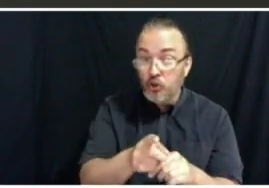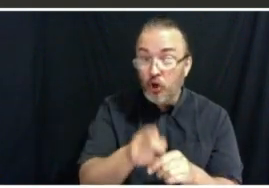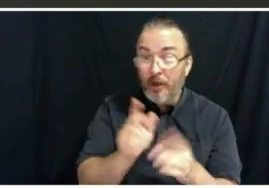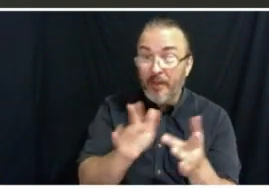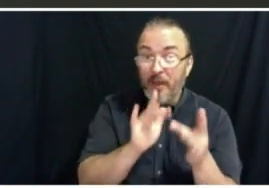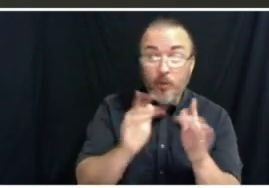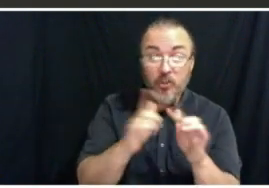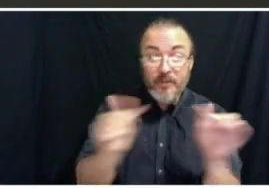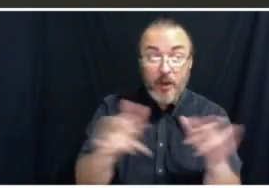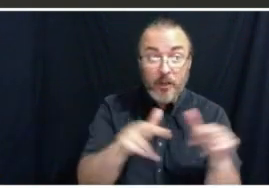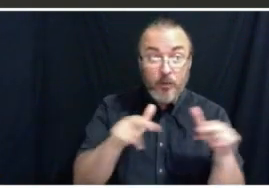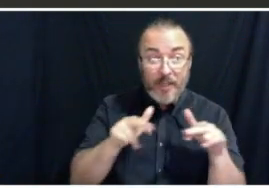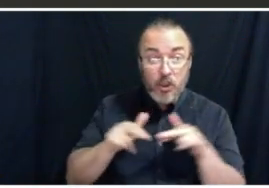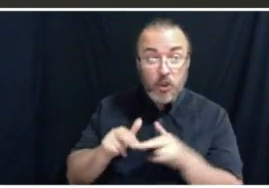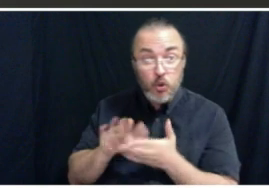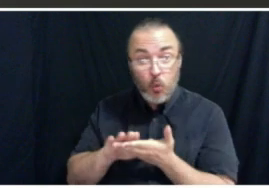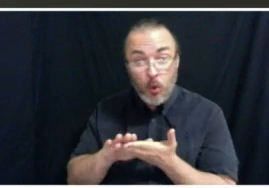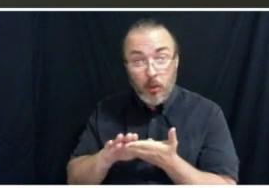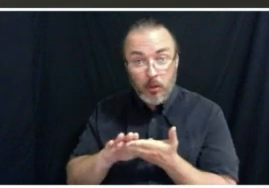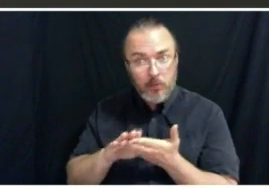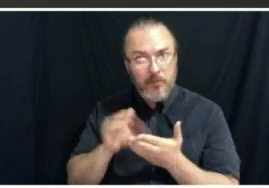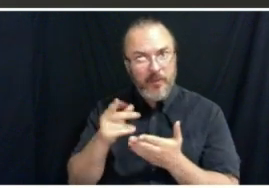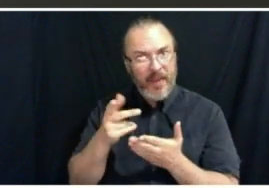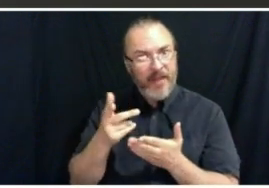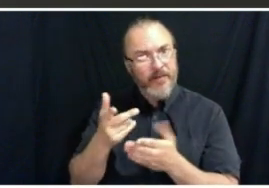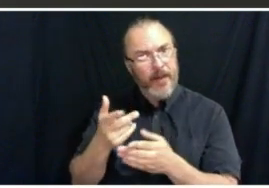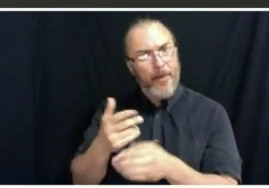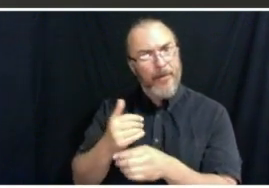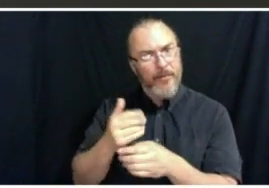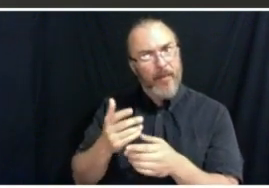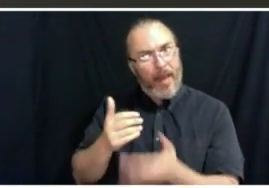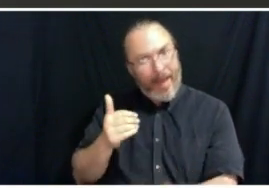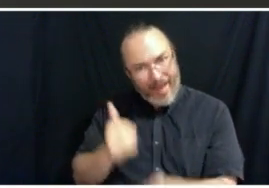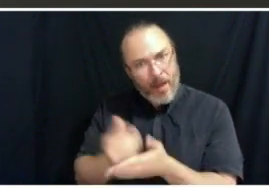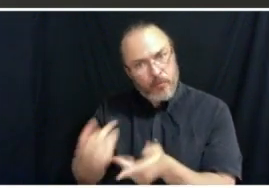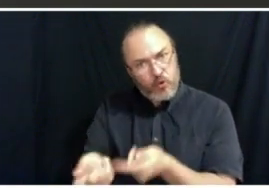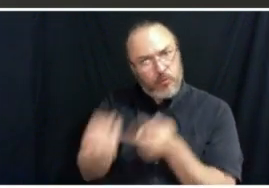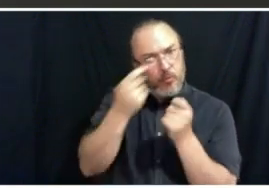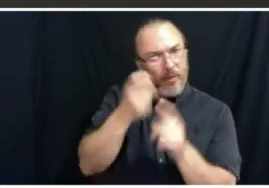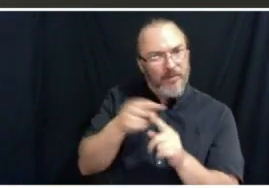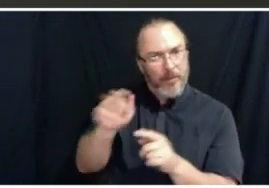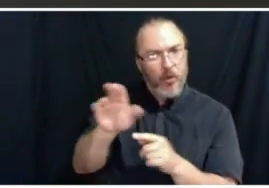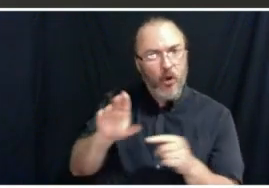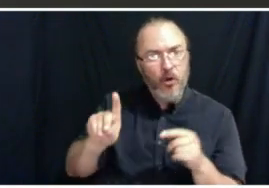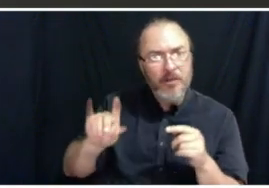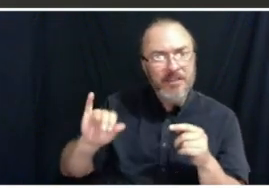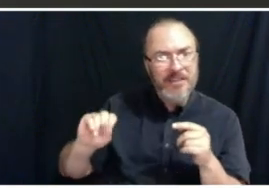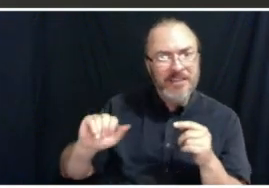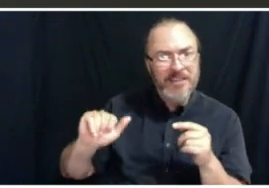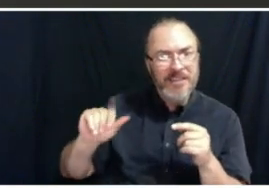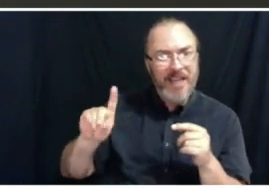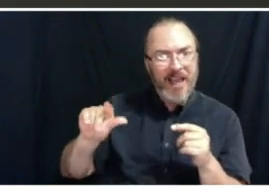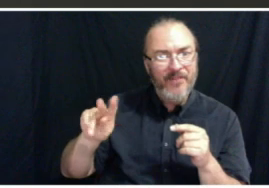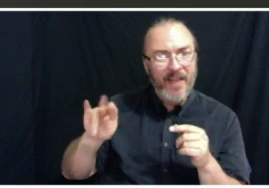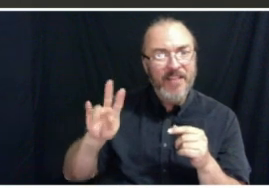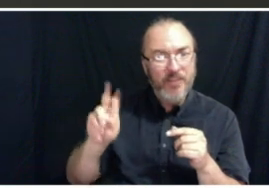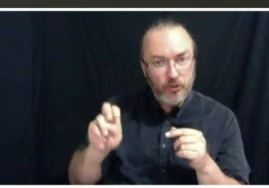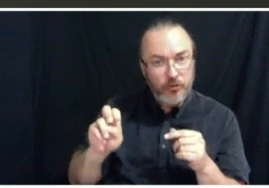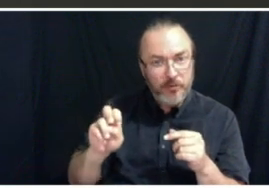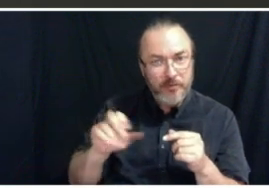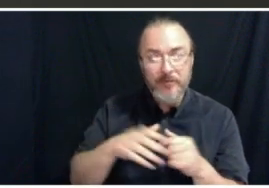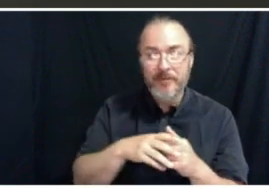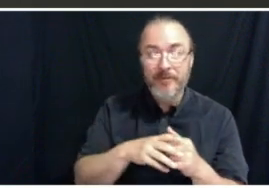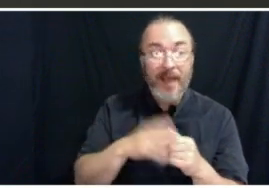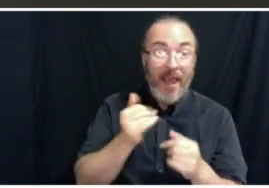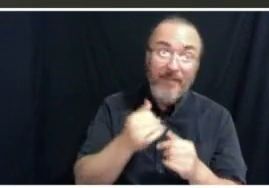in a way that compensates for the disadvantage. That's something that is often forgotten because we go for the politically easy way of going for, everyone gets the same,